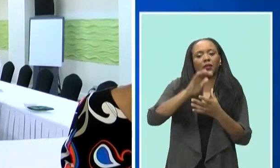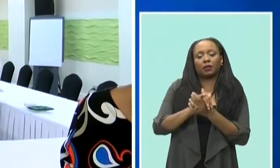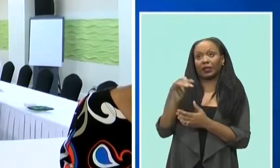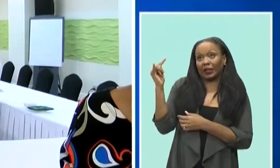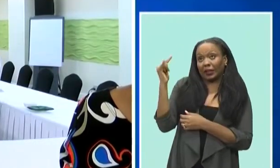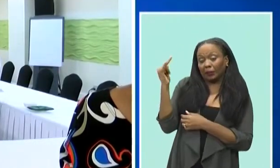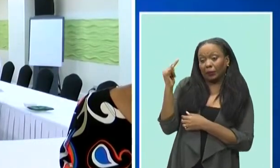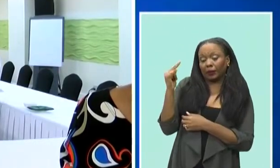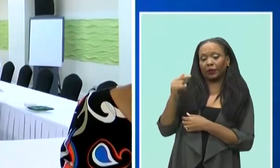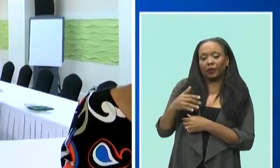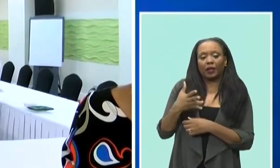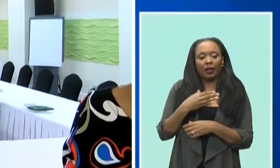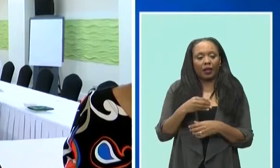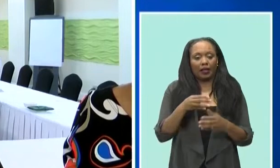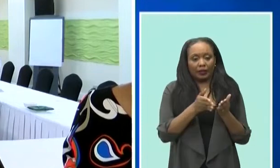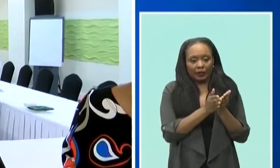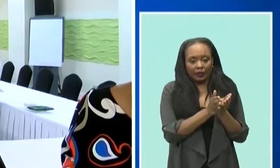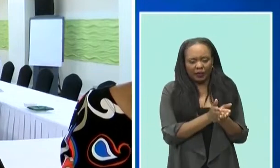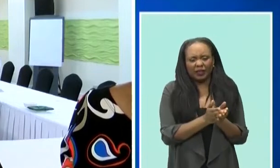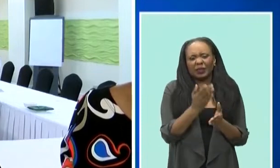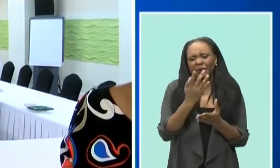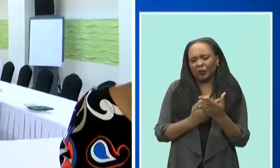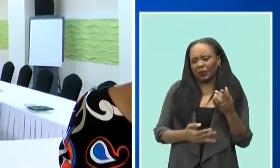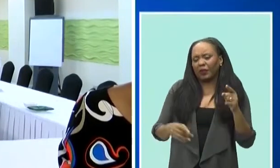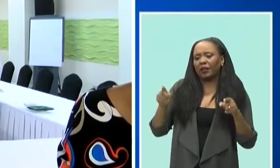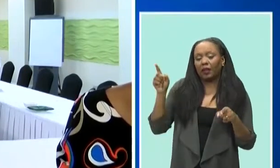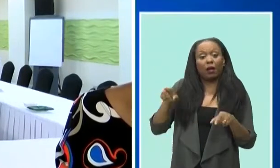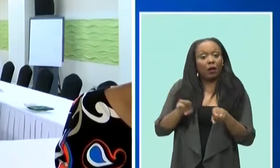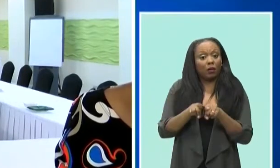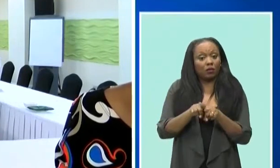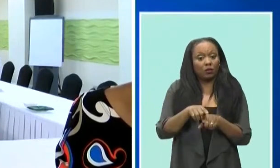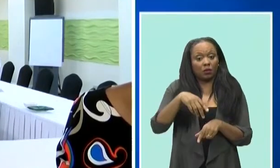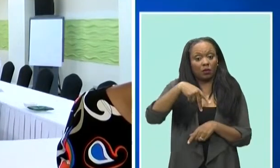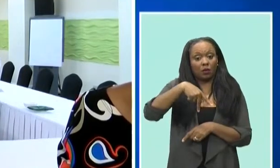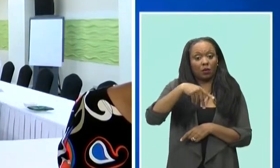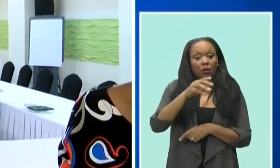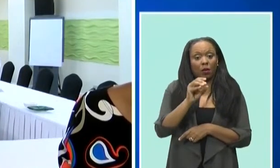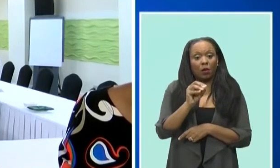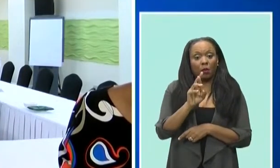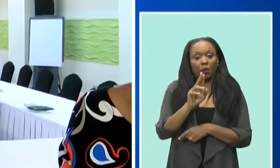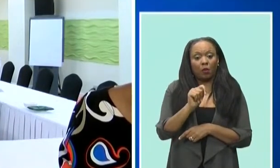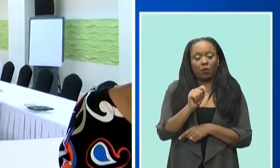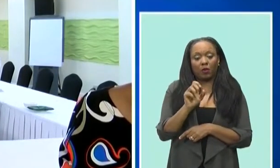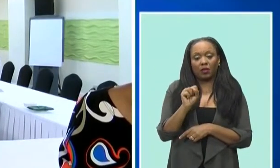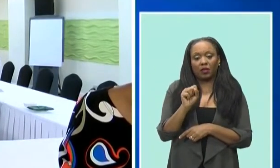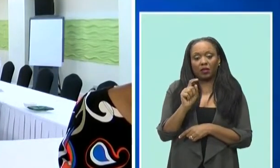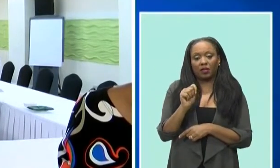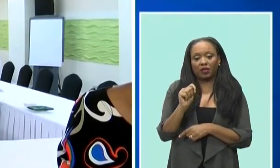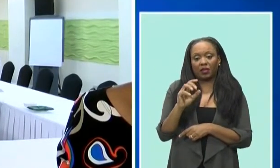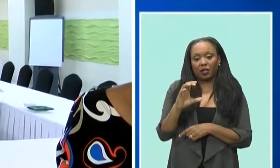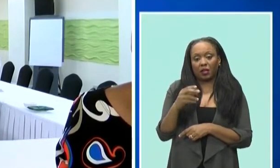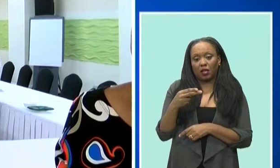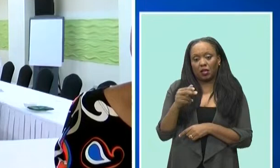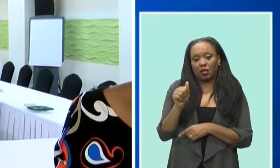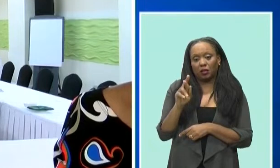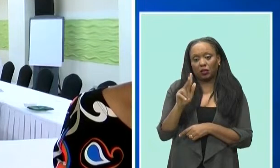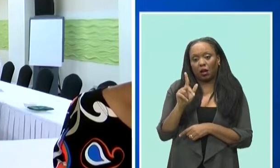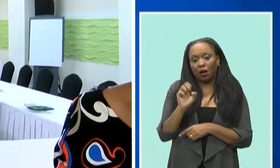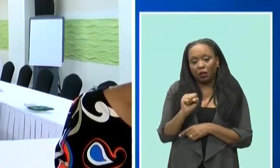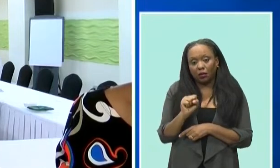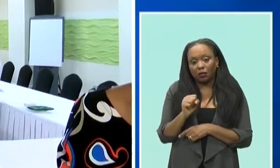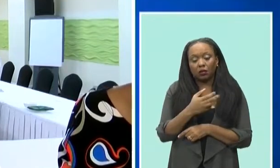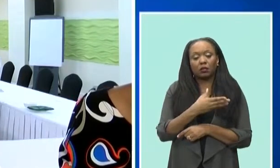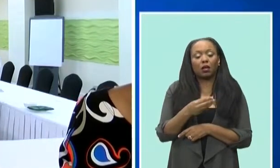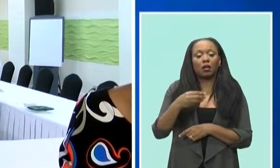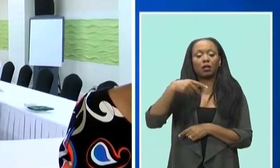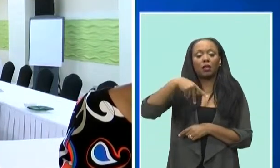the seaports, because I have to include now the Port St. Charles, Port Ferdinand, and whatever else may come later, I don't know. But